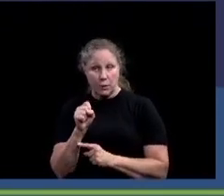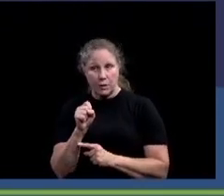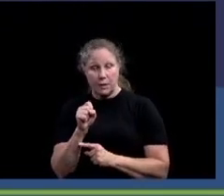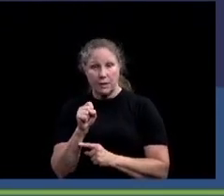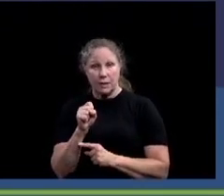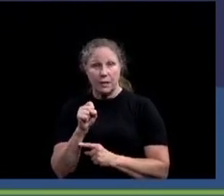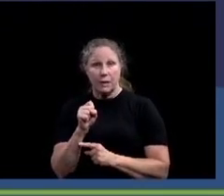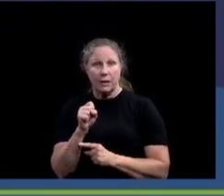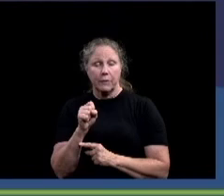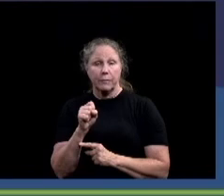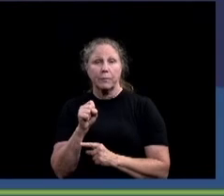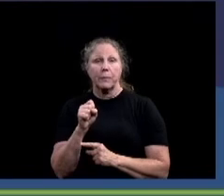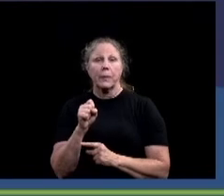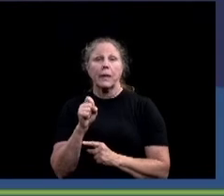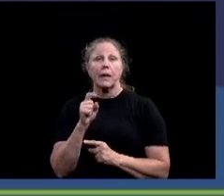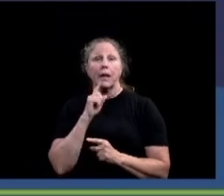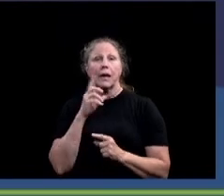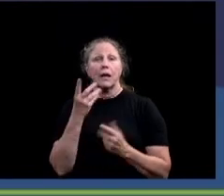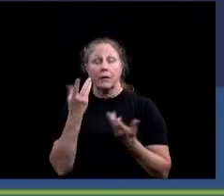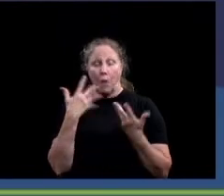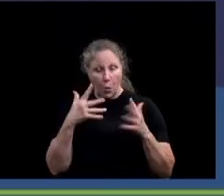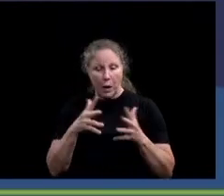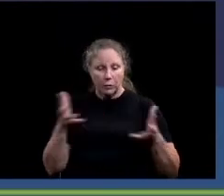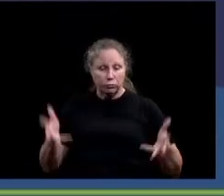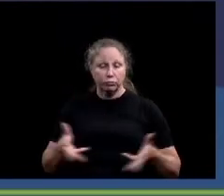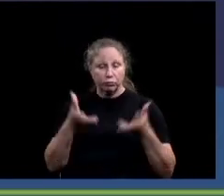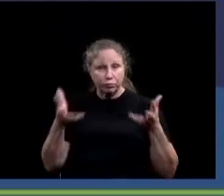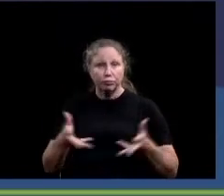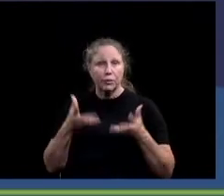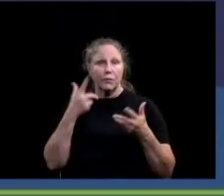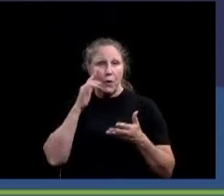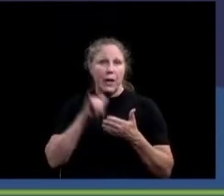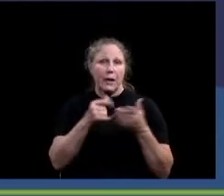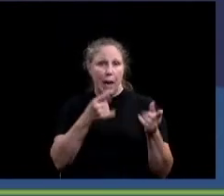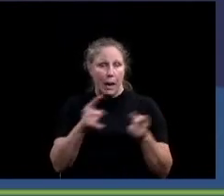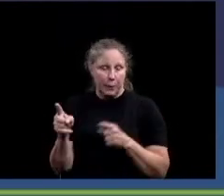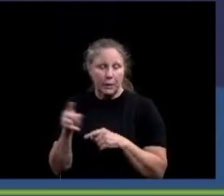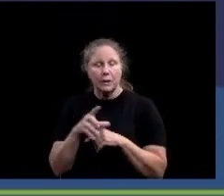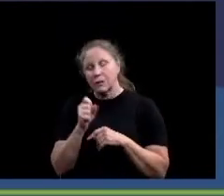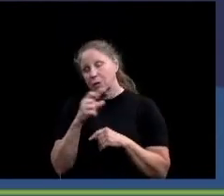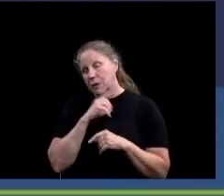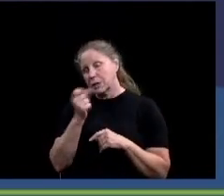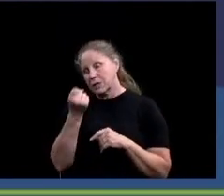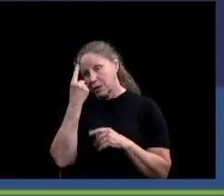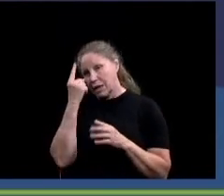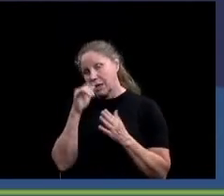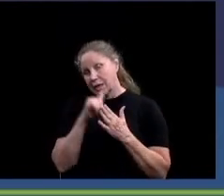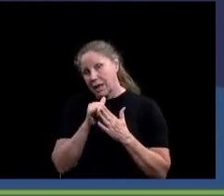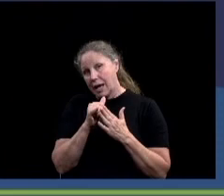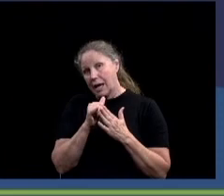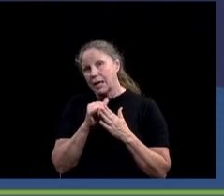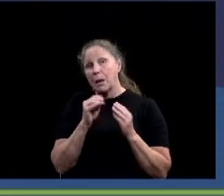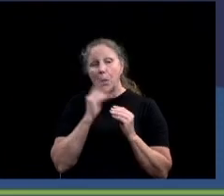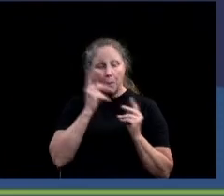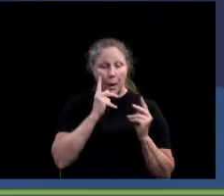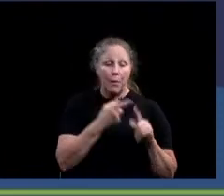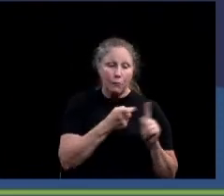cultivated to speak that. And so we understand, and we have more homegrown officers who know and love Waco like we